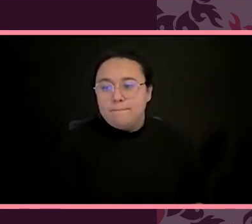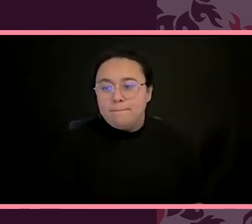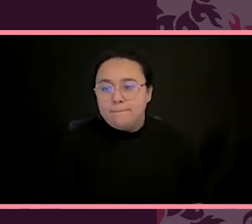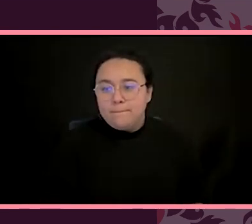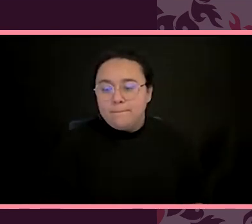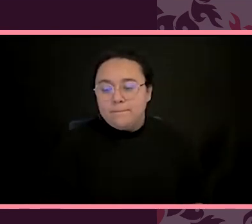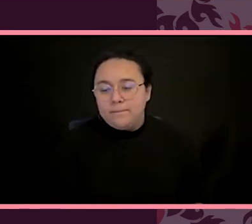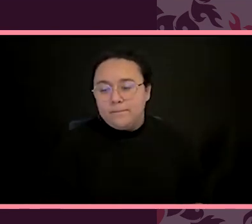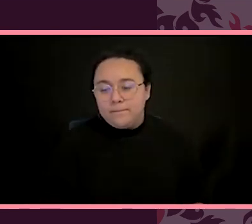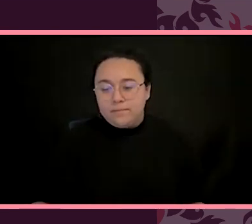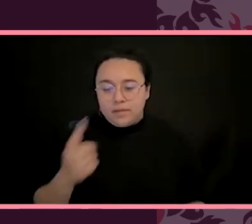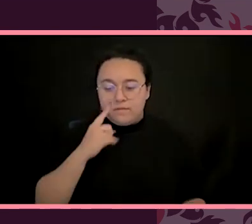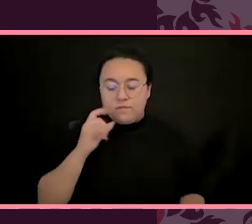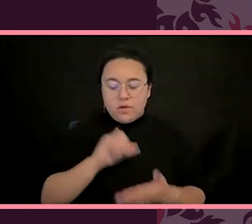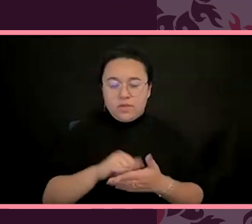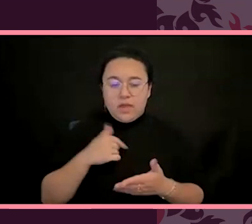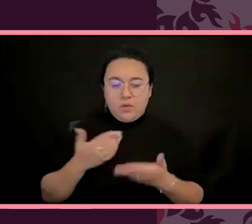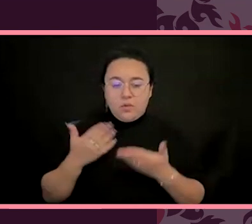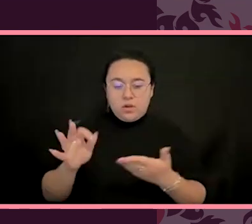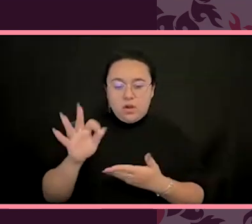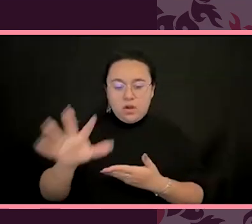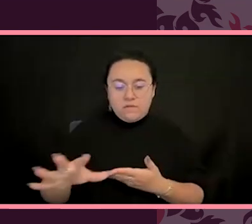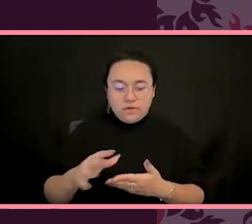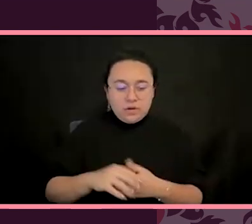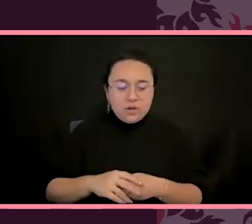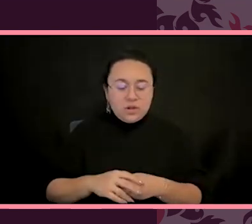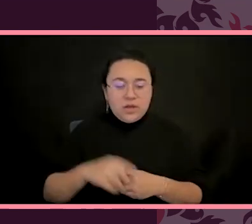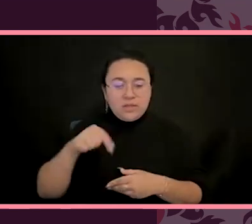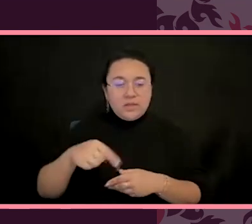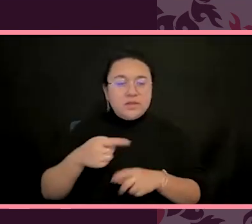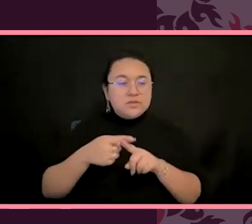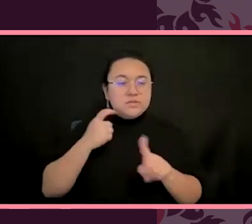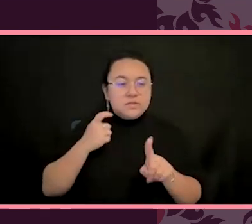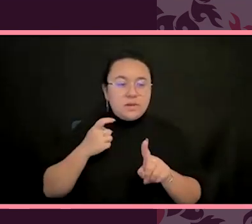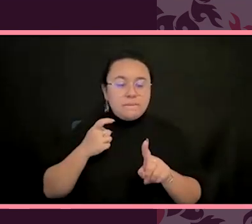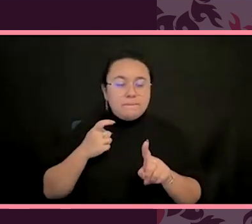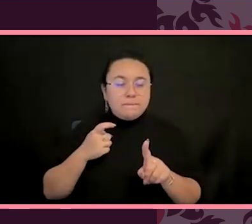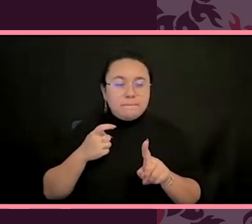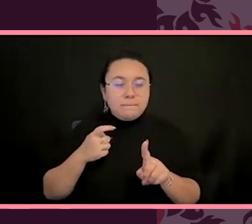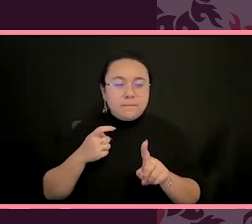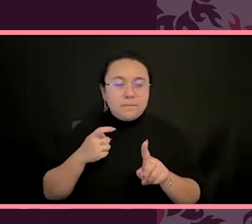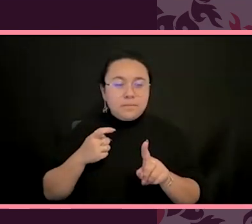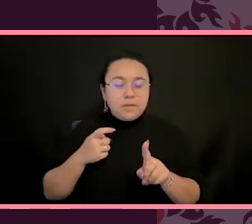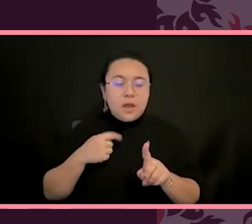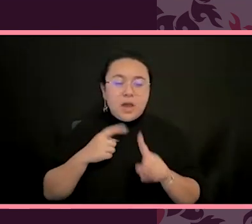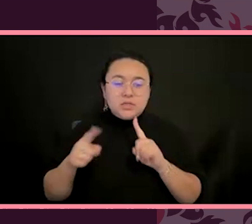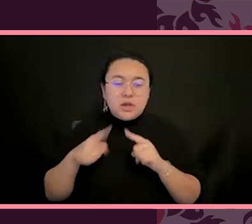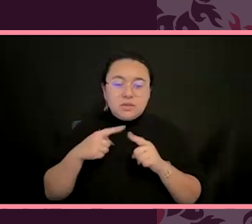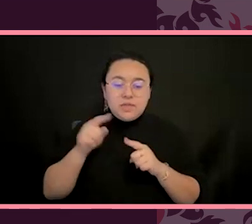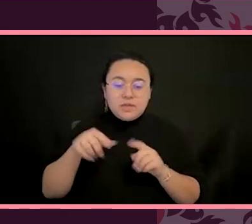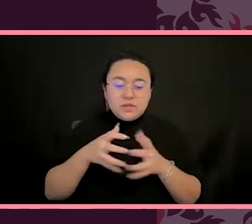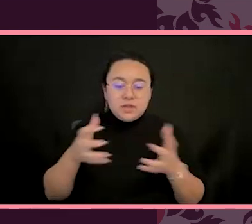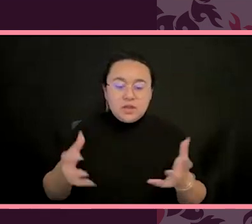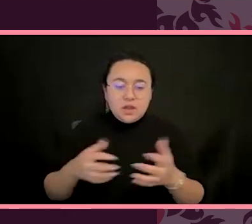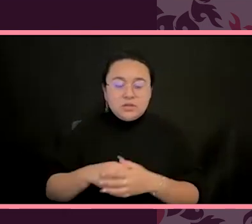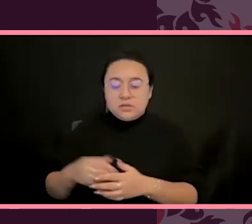to, I would offer, and this is just coming, I'm bringing, and we talk about this a lot,